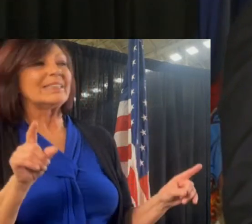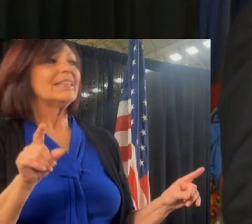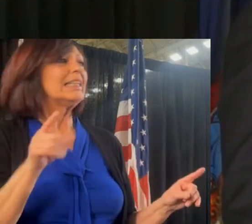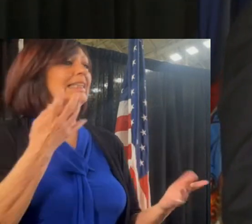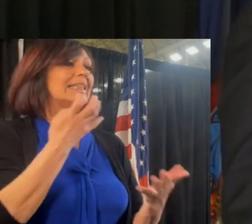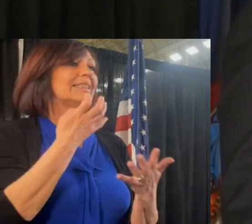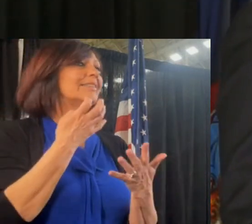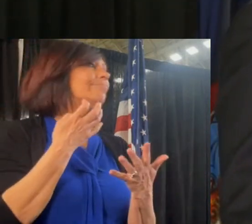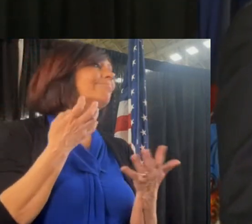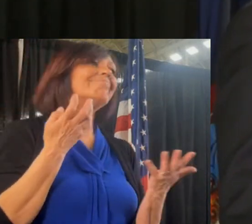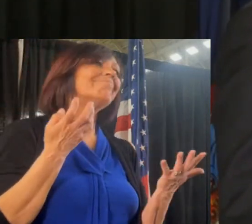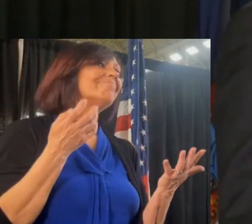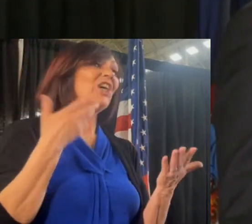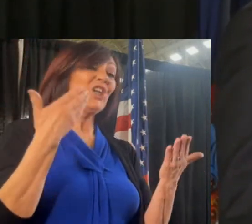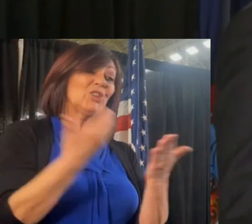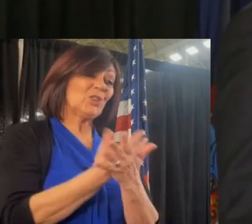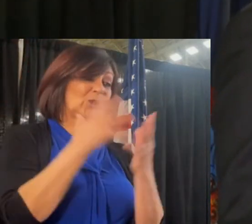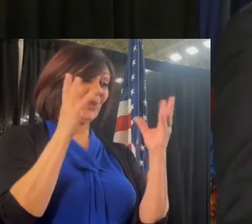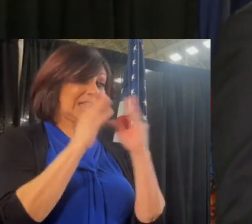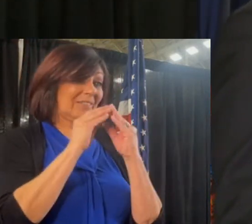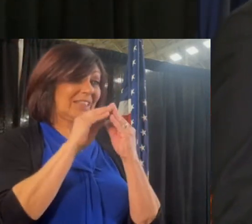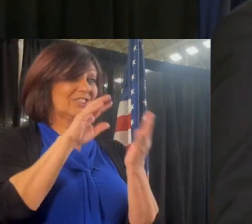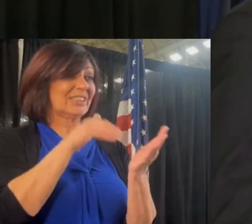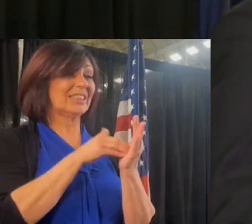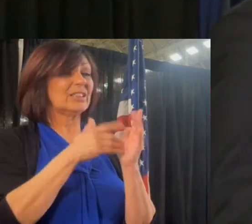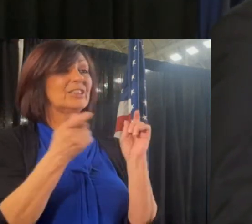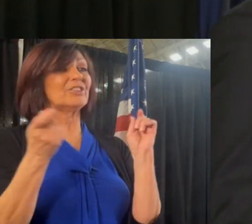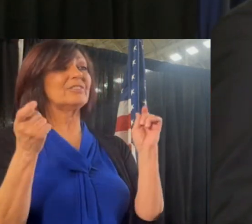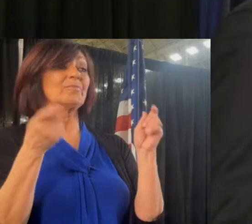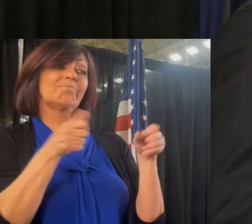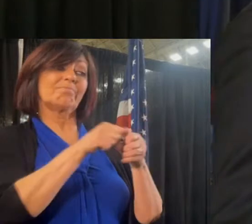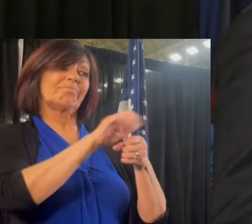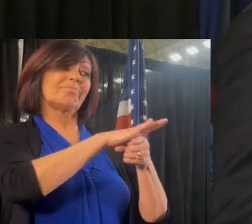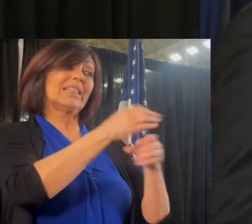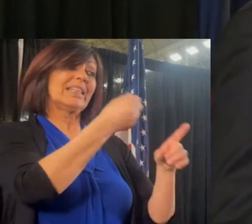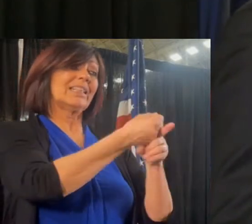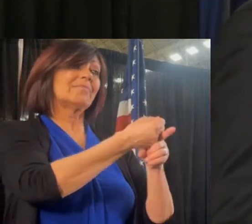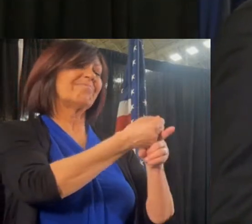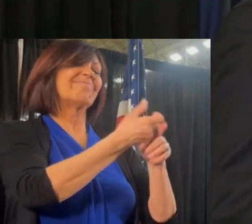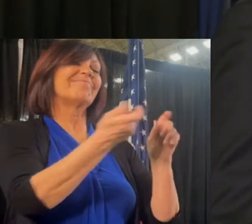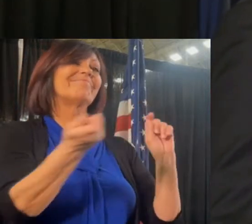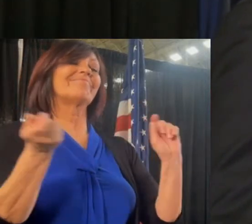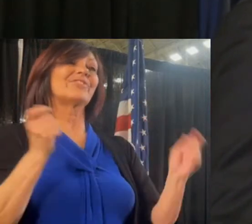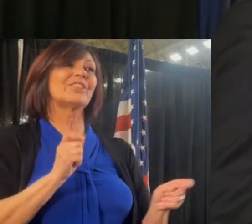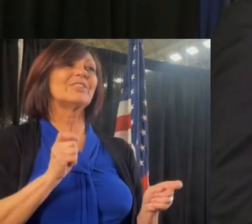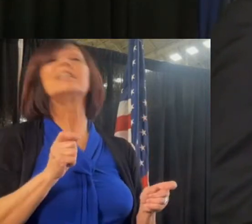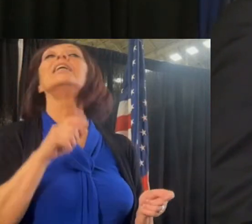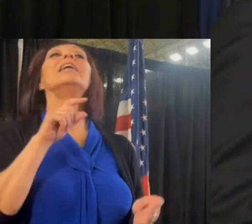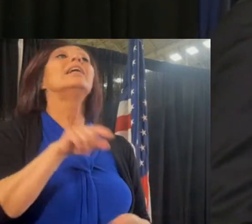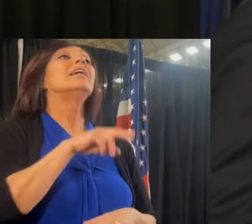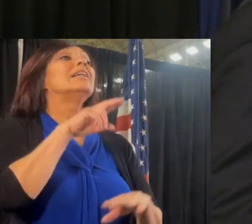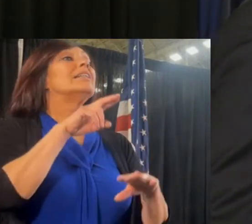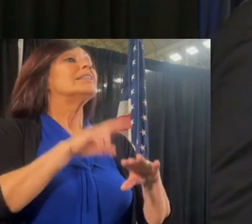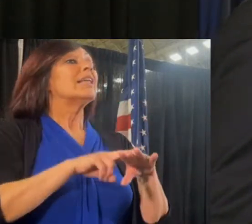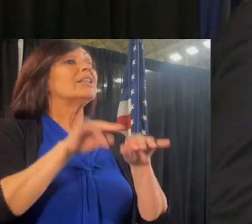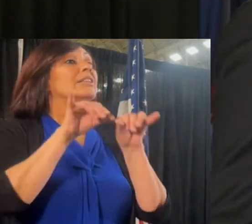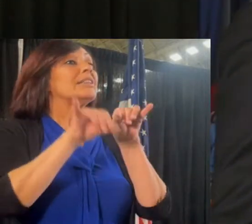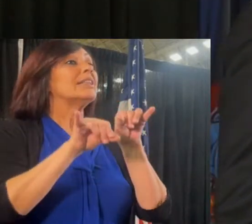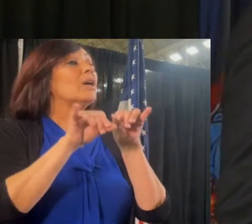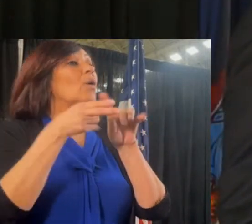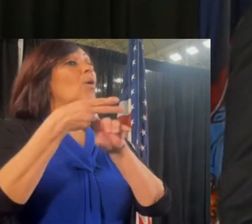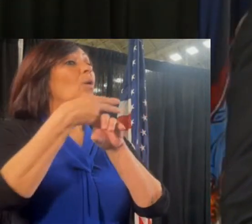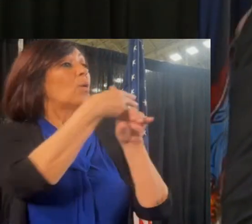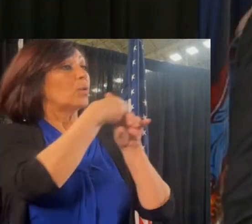economic context of a new convention center changed after the pandemic struck. A national State of the Hotel Industry